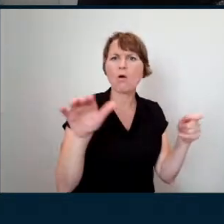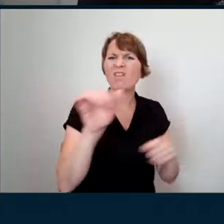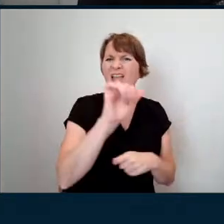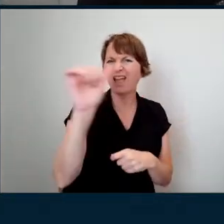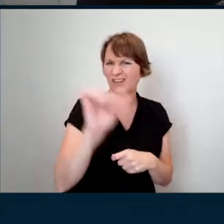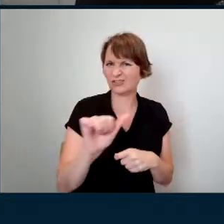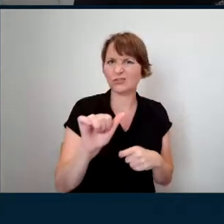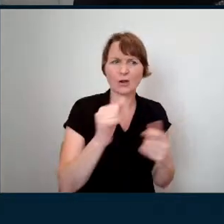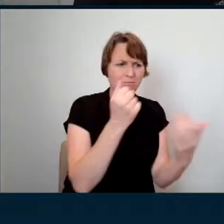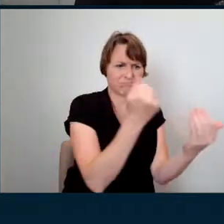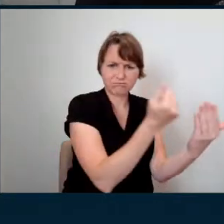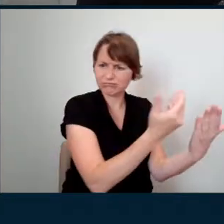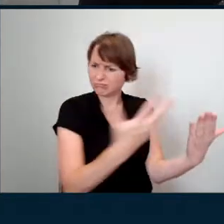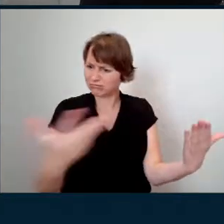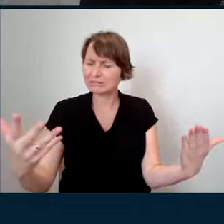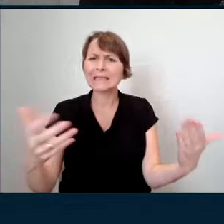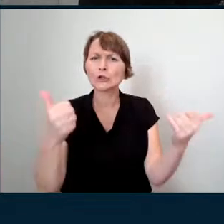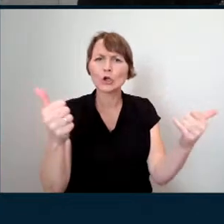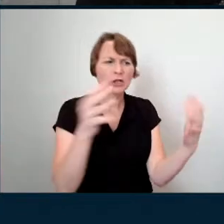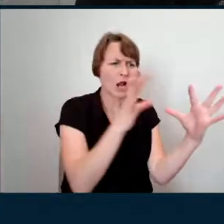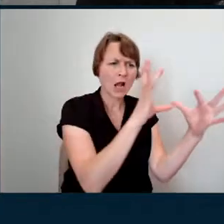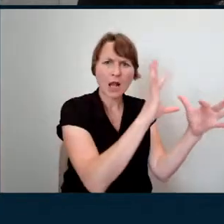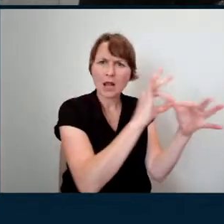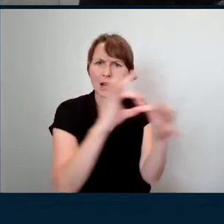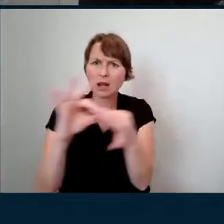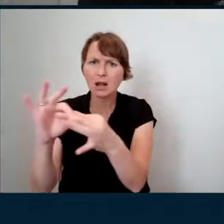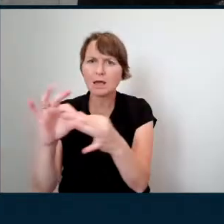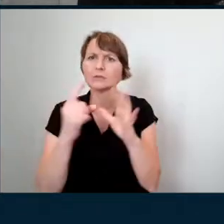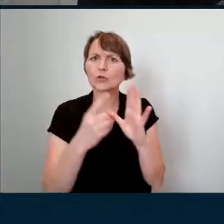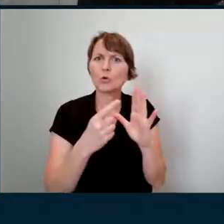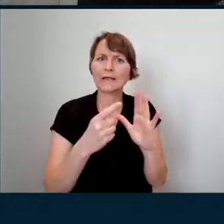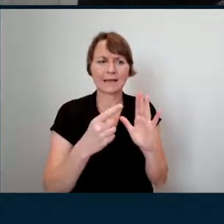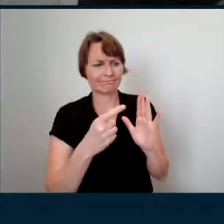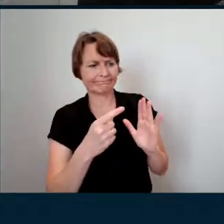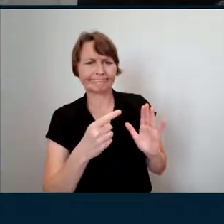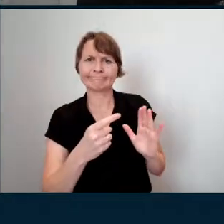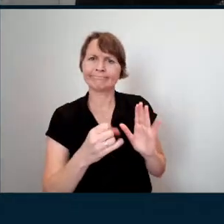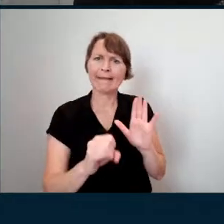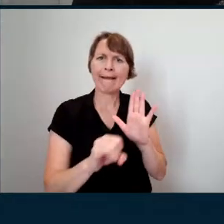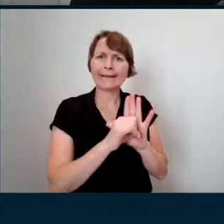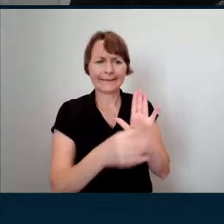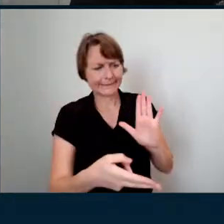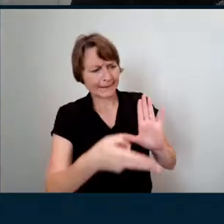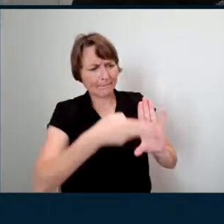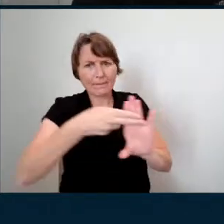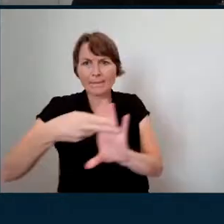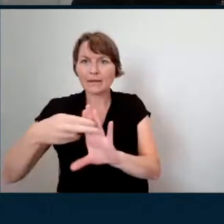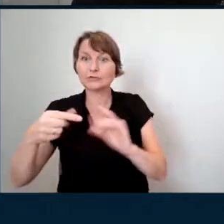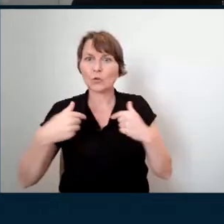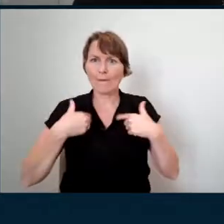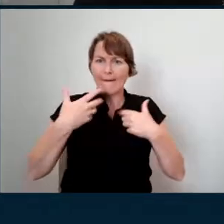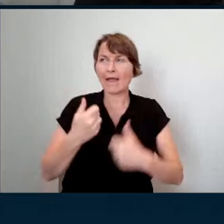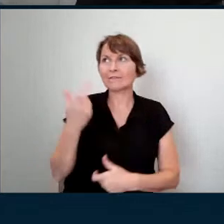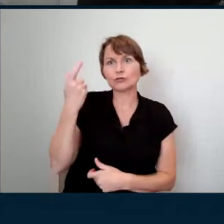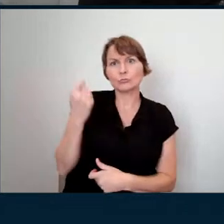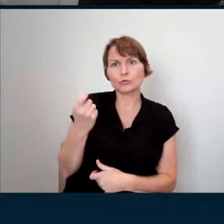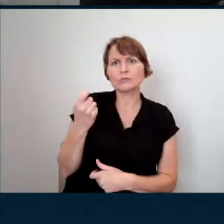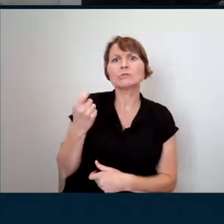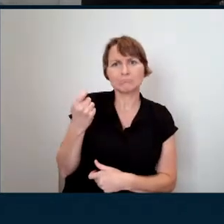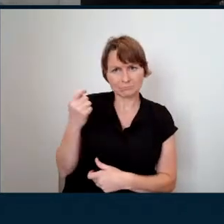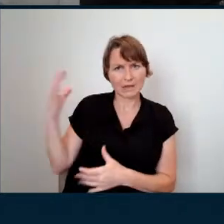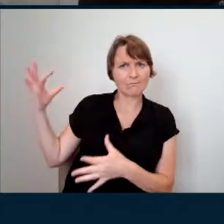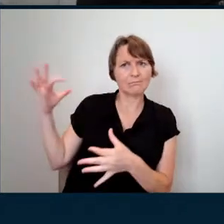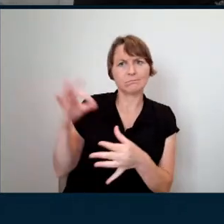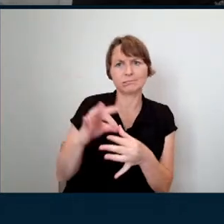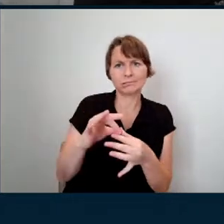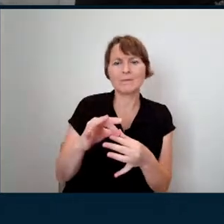native connectivity. You can give it an identity so it can work with your subscription. And you can just call APIs if